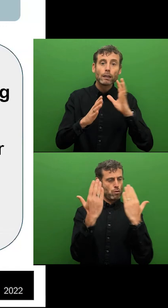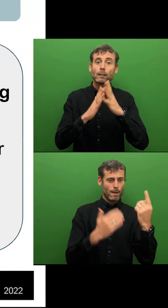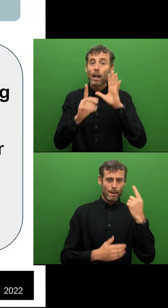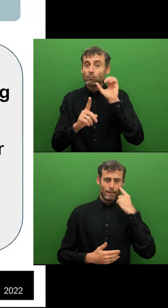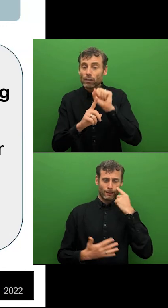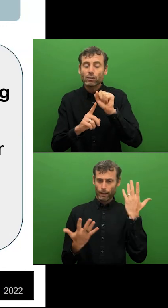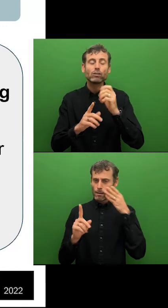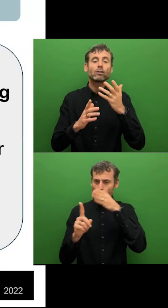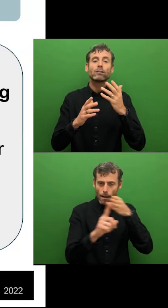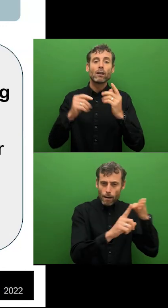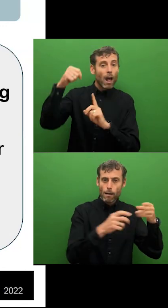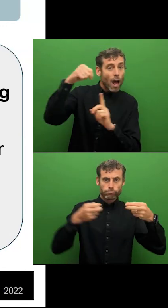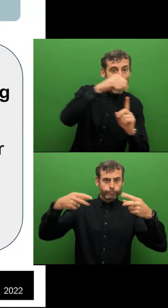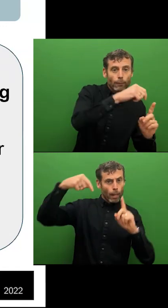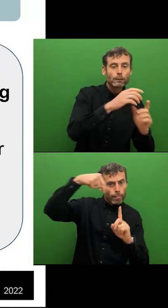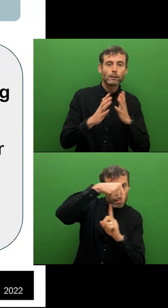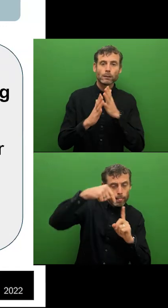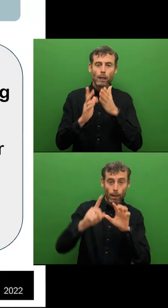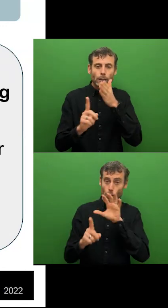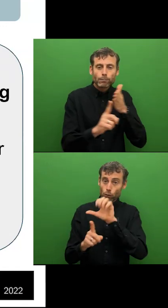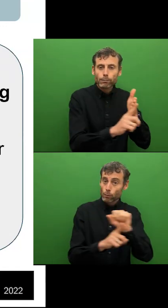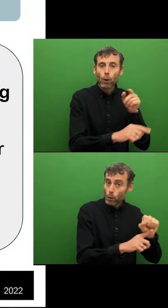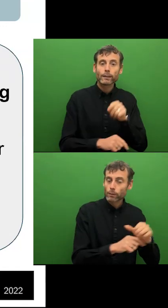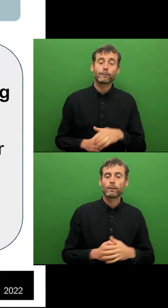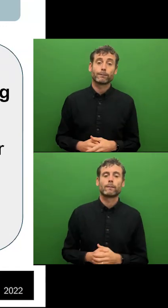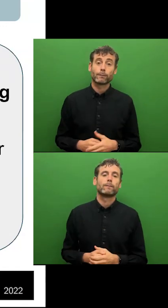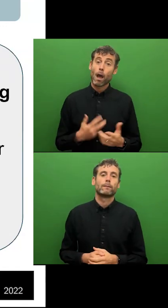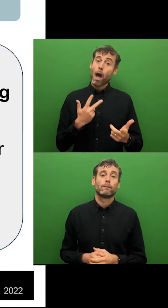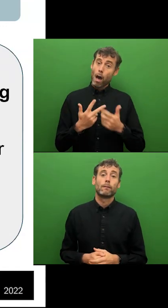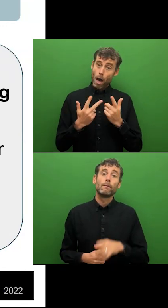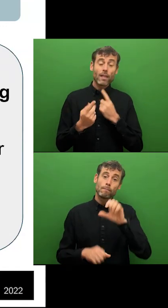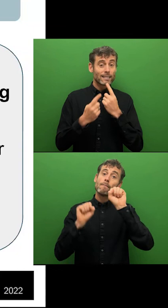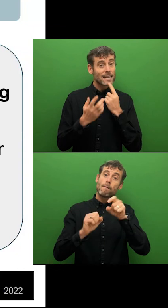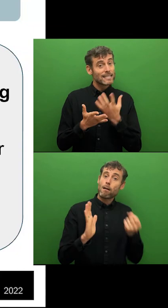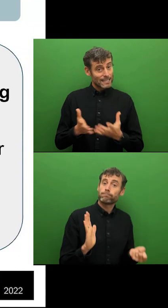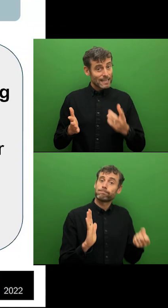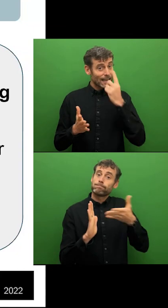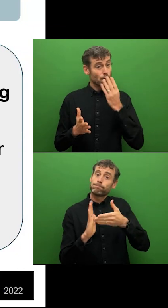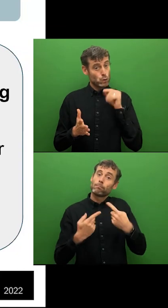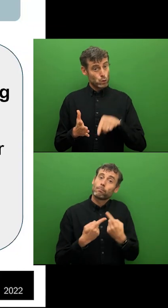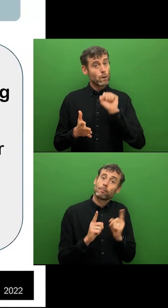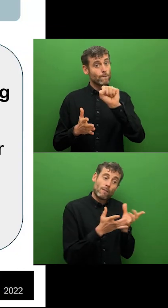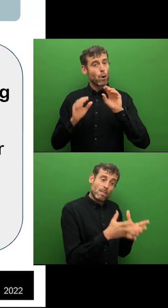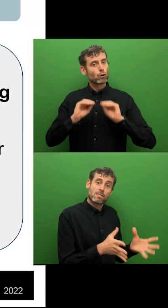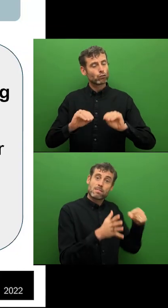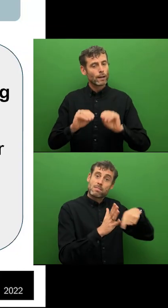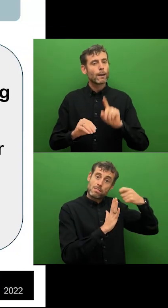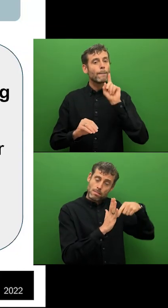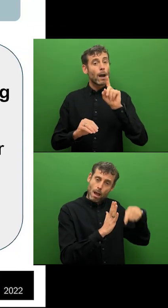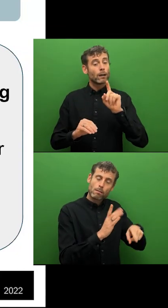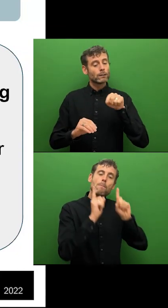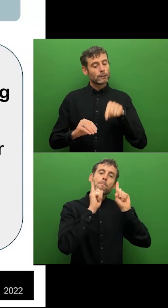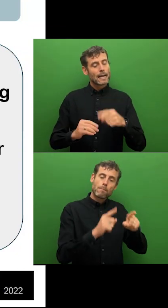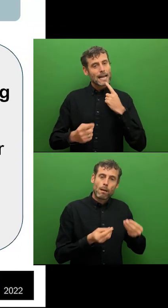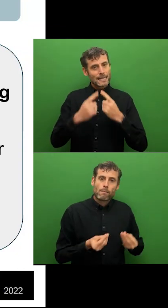subtitle alignment, and sign spotting. Other datasets may also be used for training, so long as the data or the